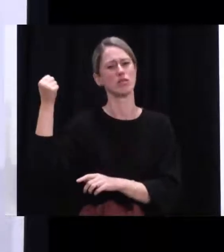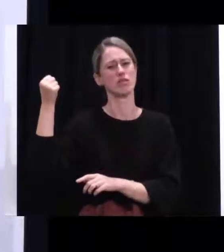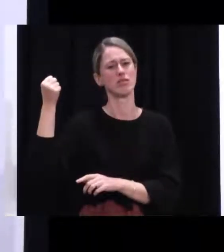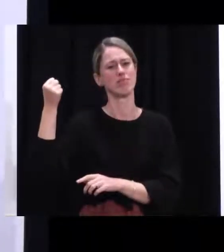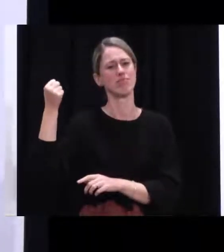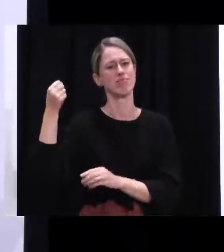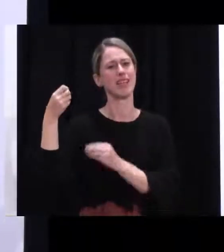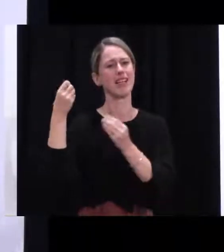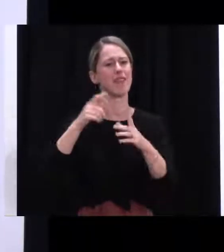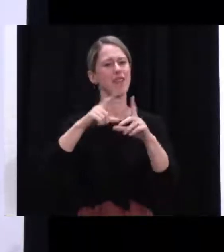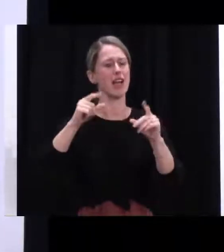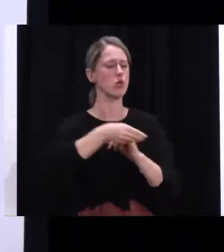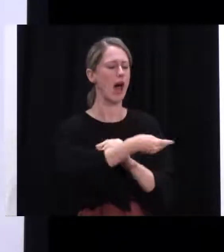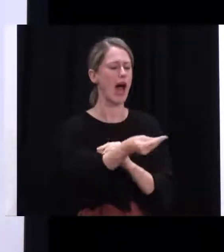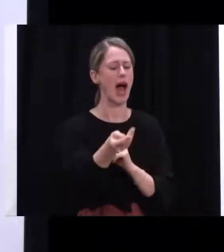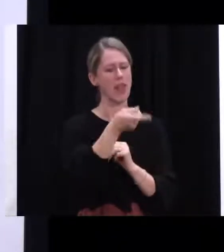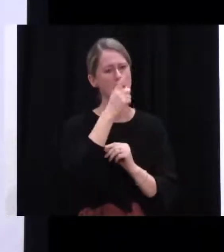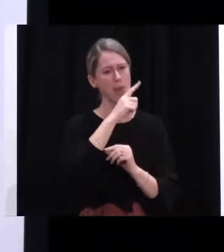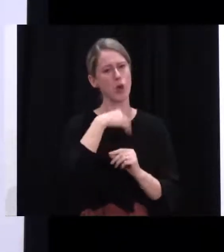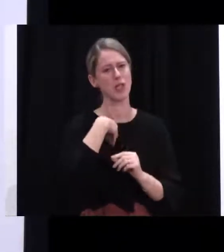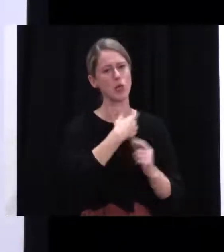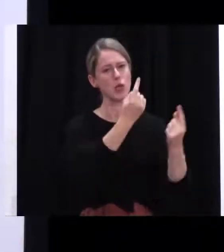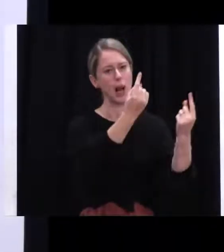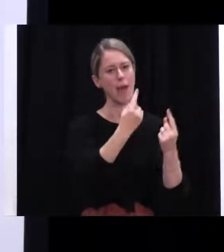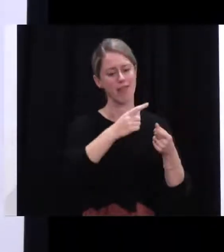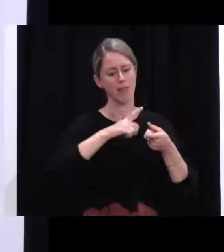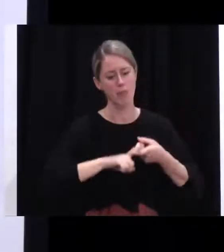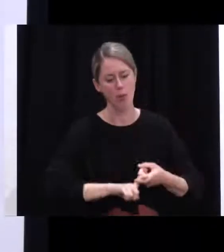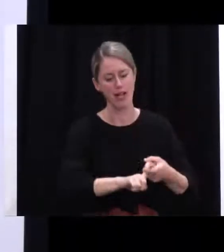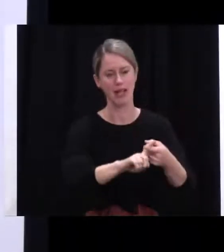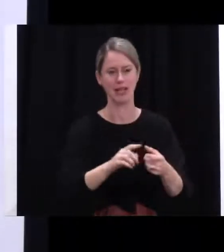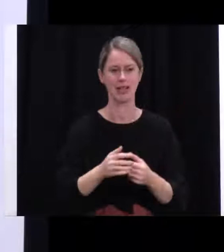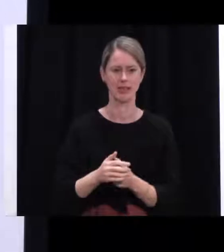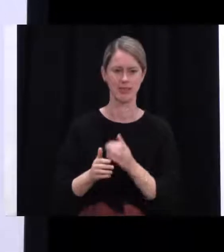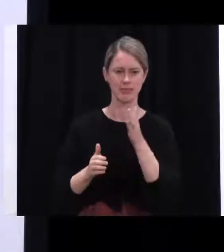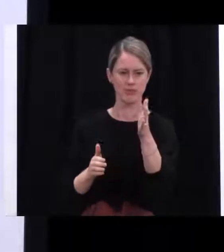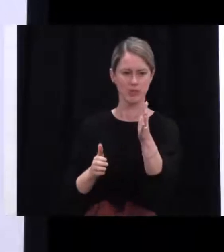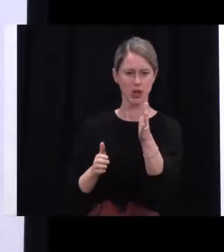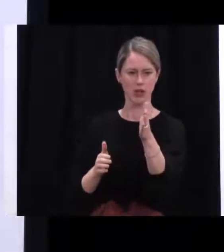allowing those vouchers to be available for those in the greatest need. You've been calling for